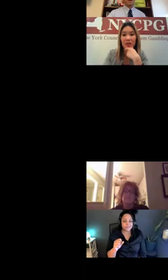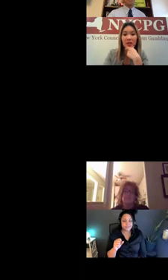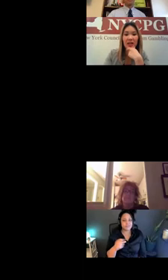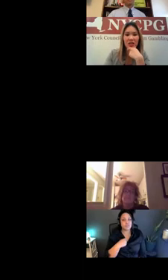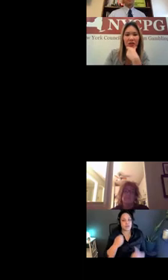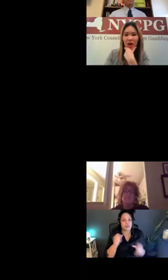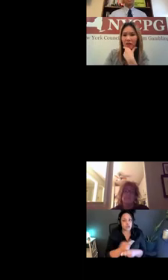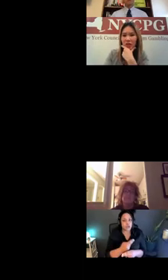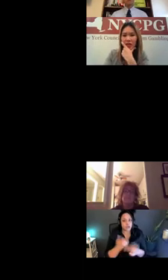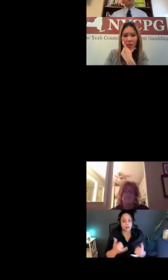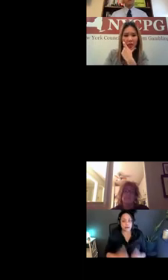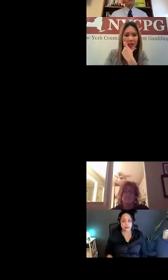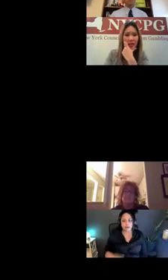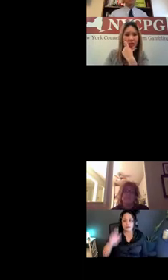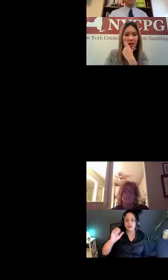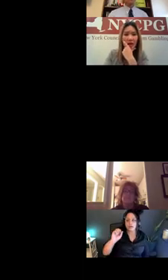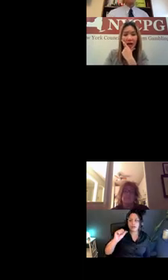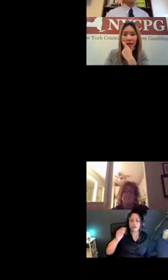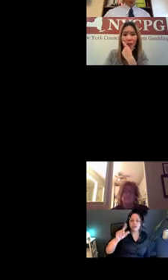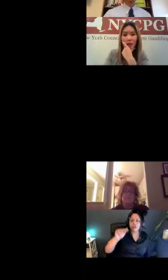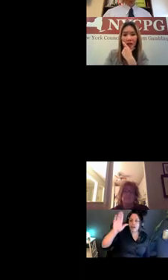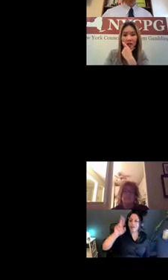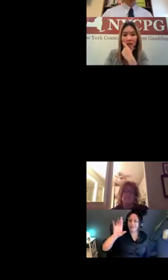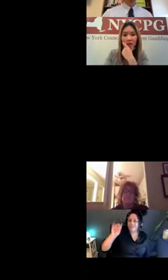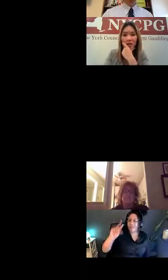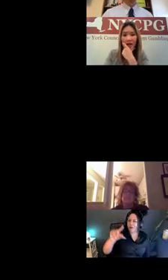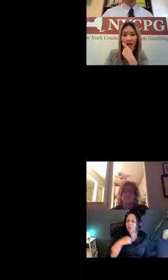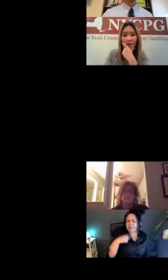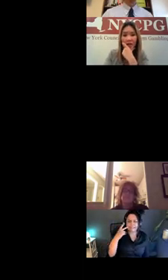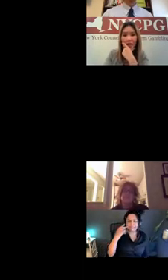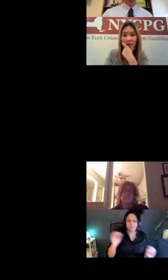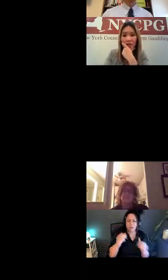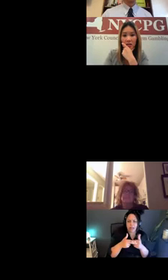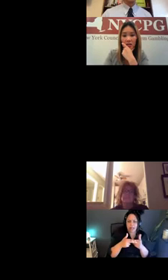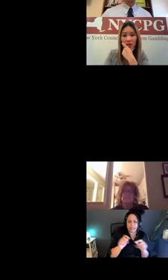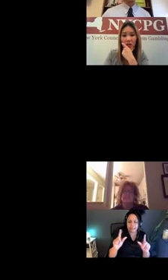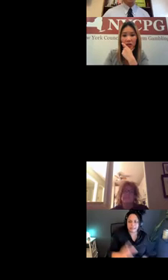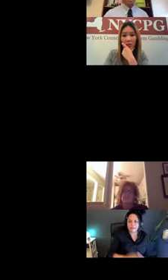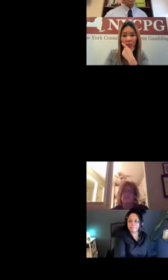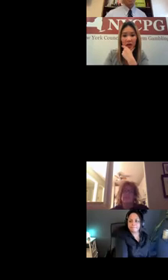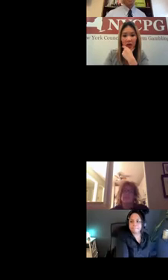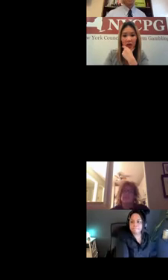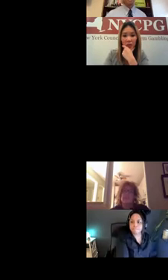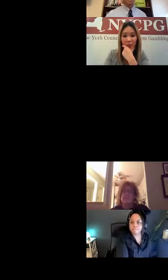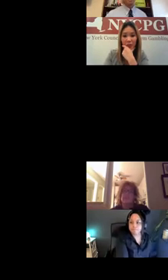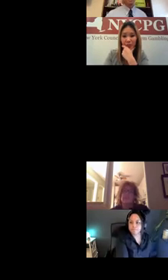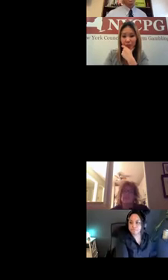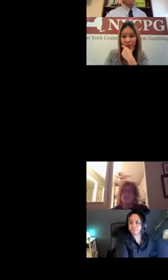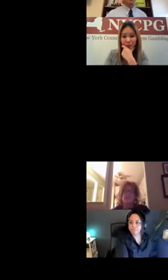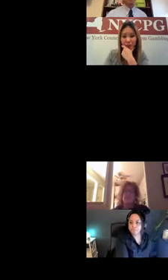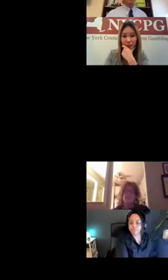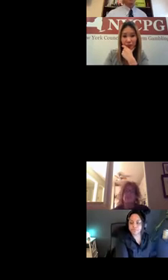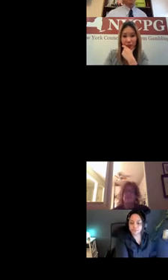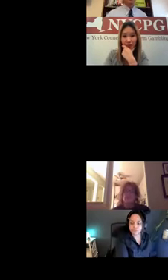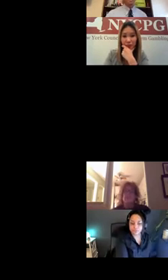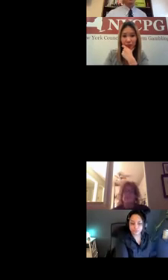have now. Dr. Fong, for some reason, we're not seeing your slides. Okay, so let me stop a minute ago. Yeah,